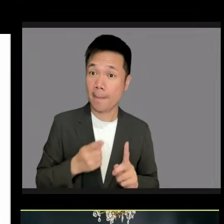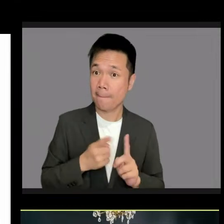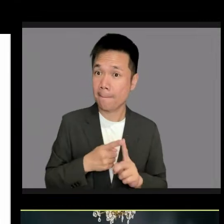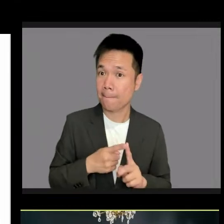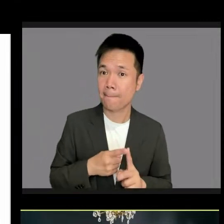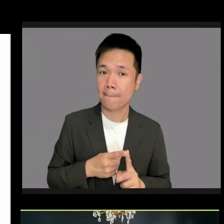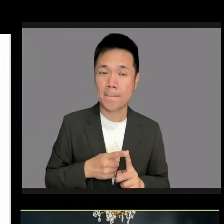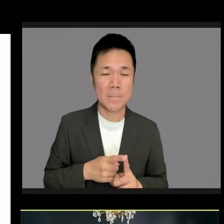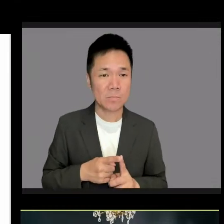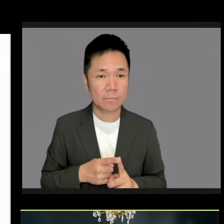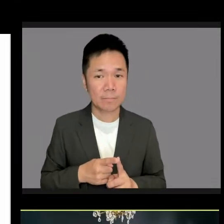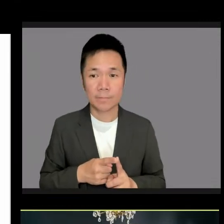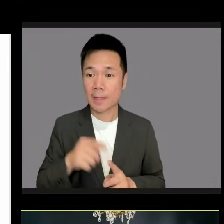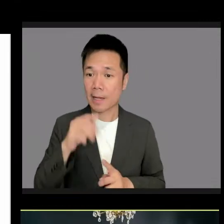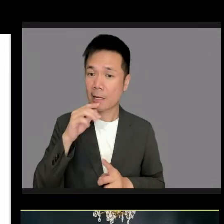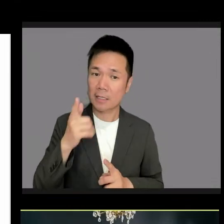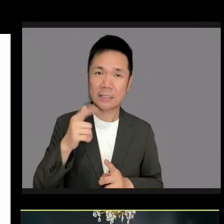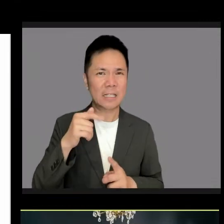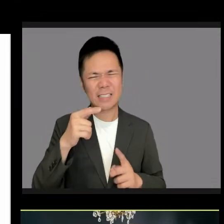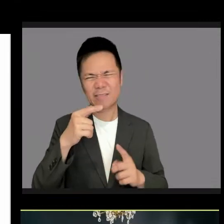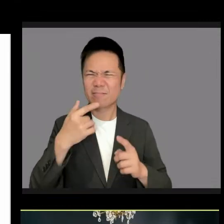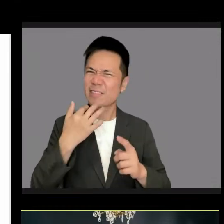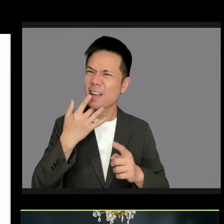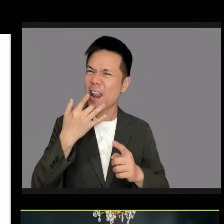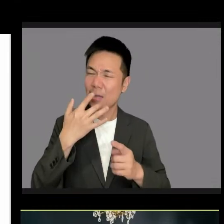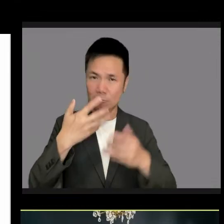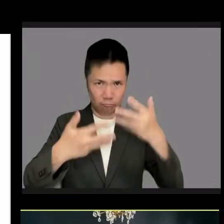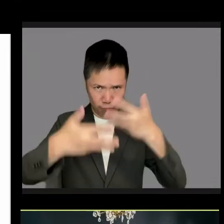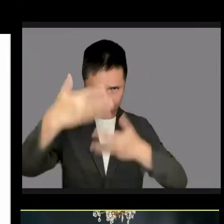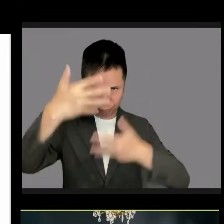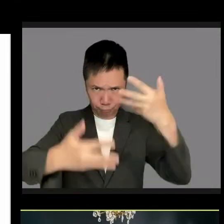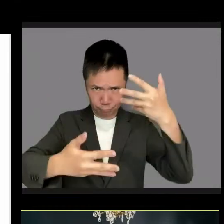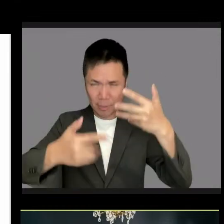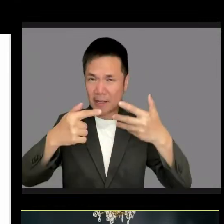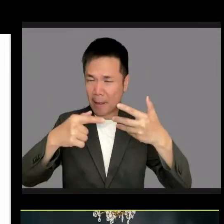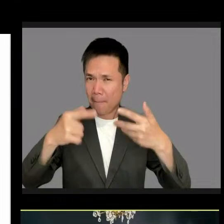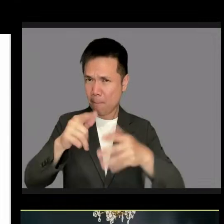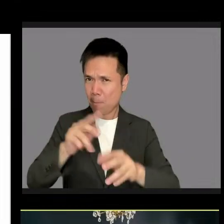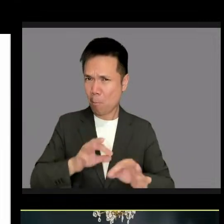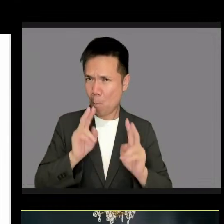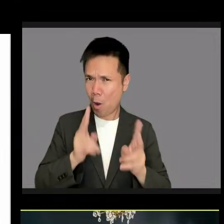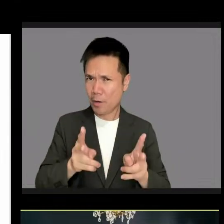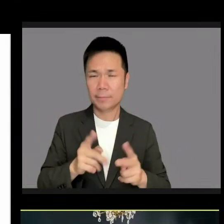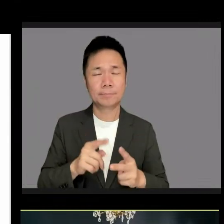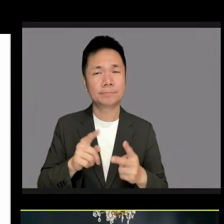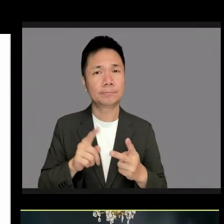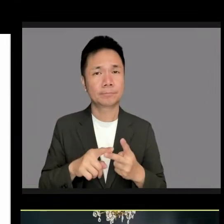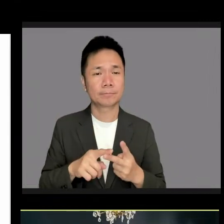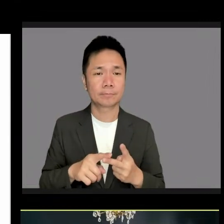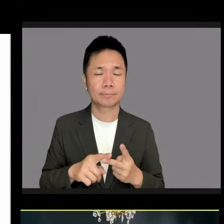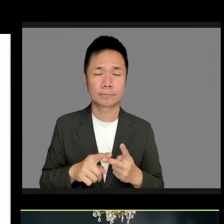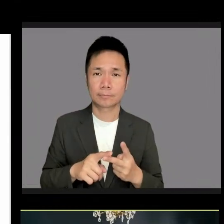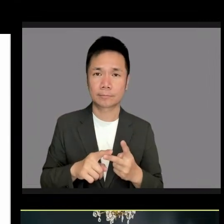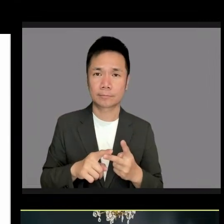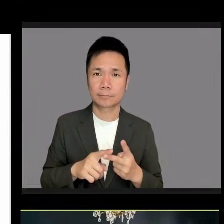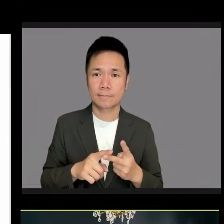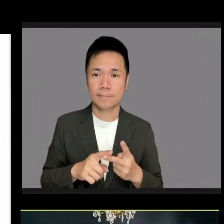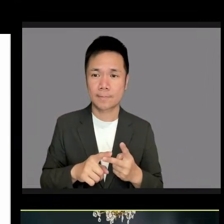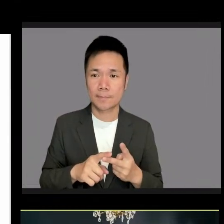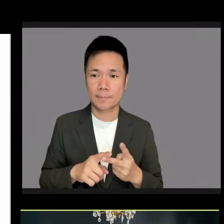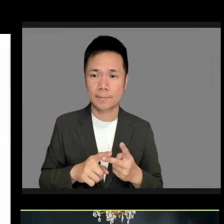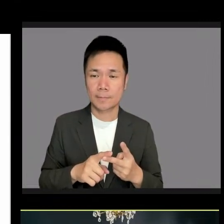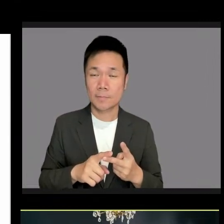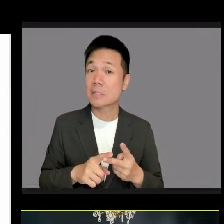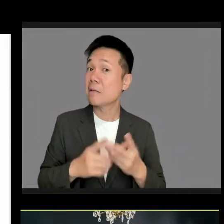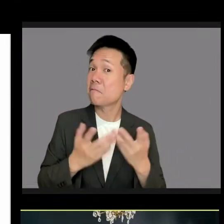presenters speak a little bit about color contrast and why that is important. And when you have a site or